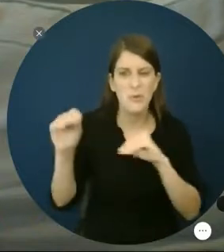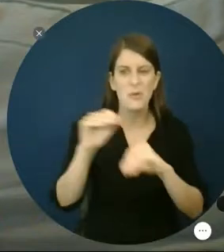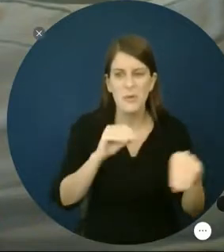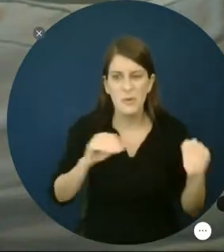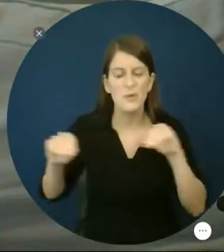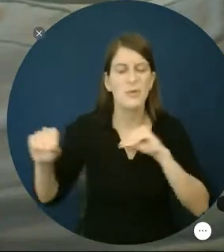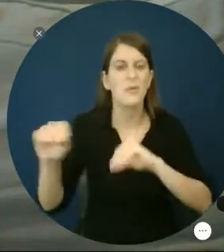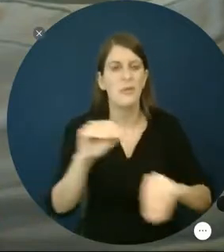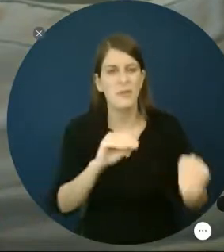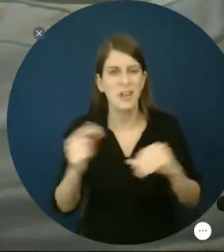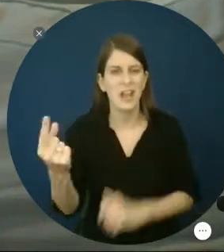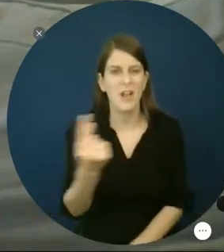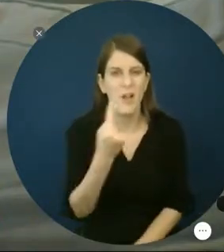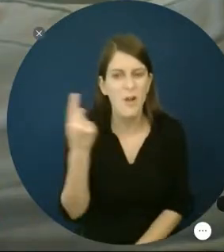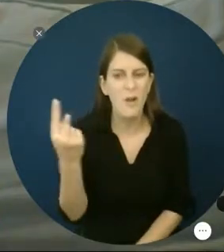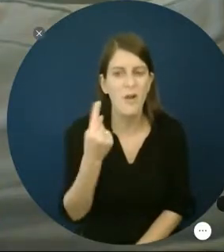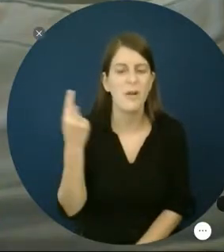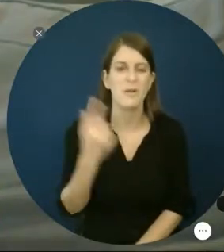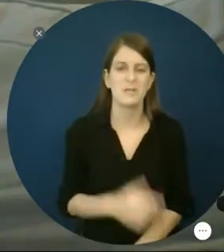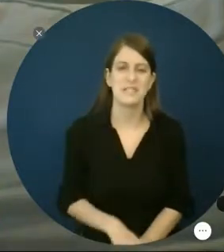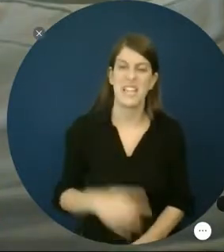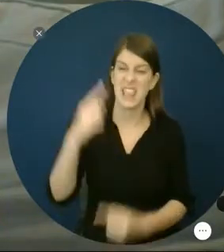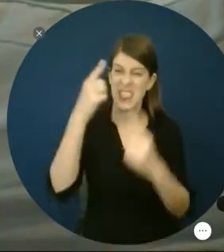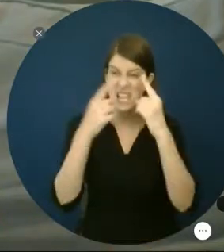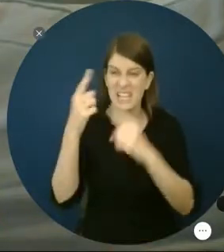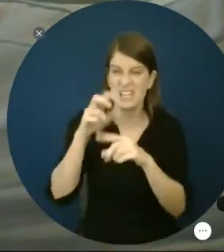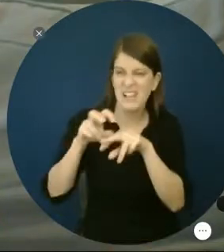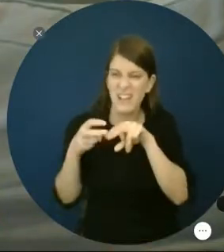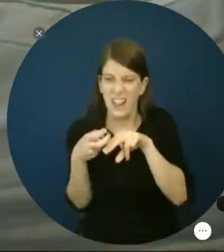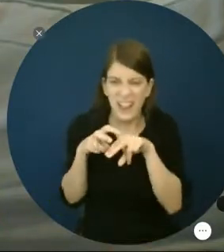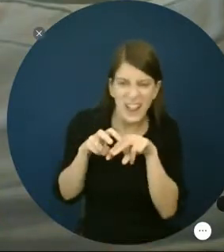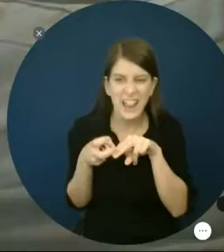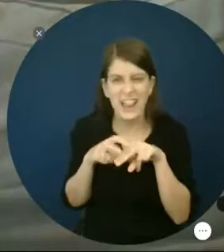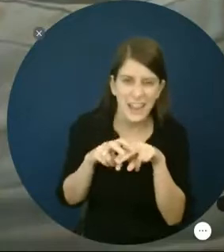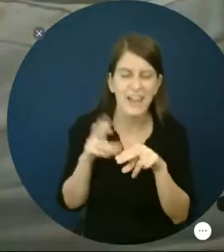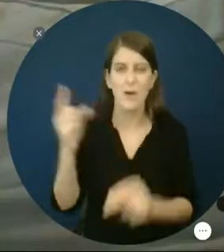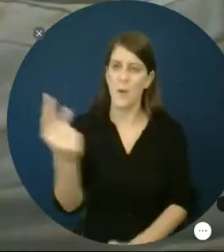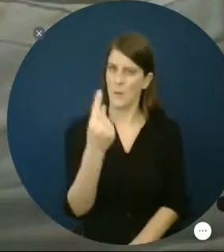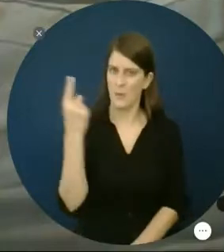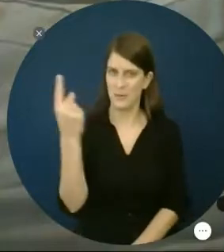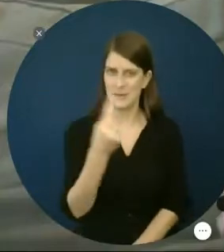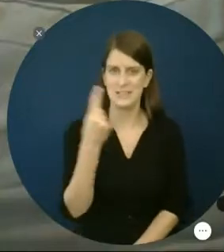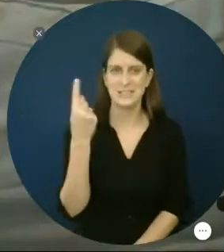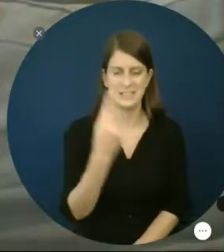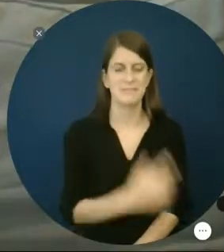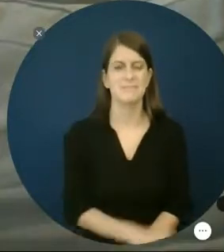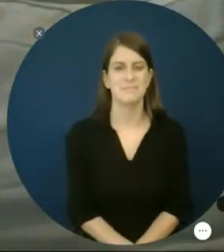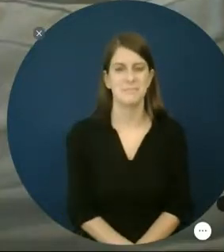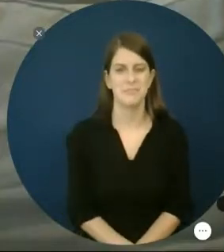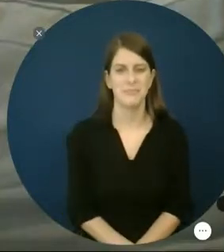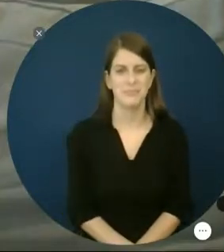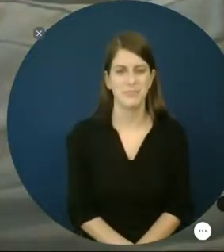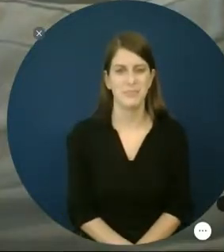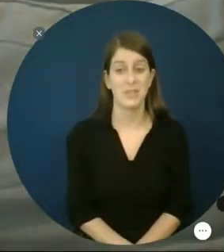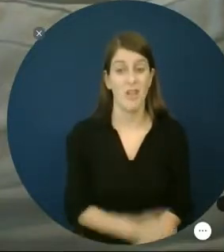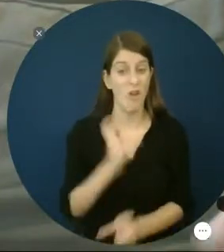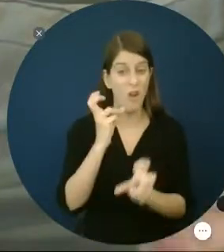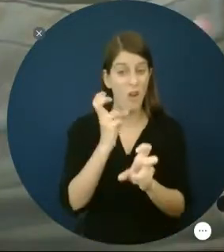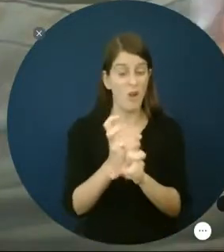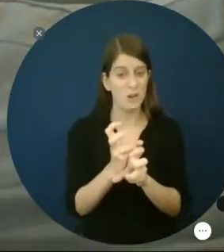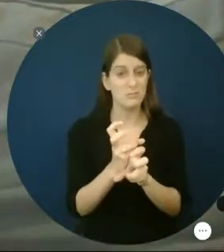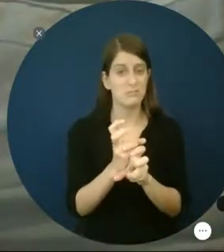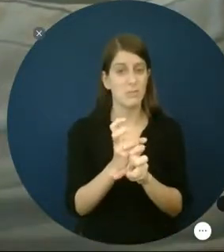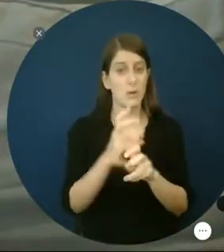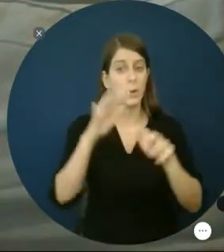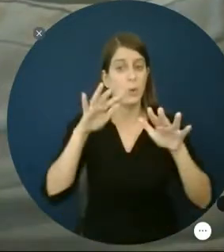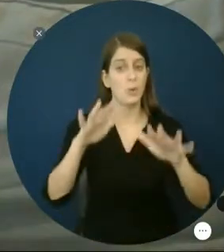right? It's thinking and moving and wiggling, and it is hard